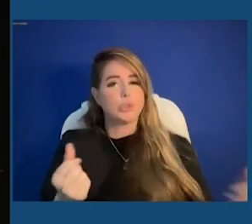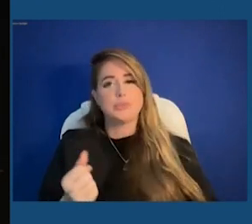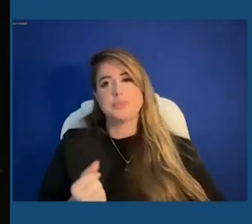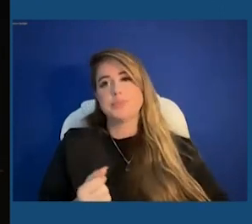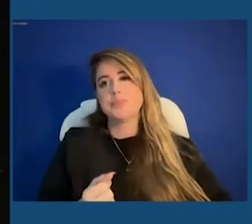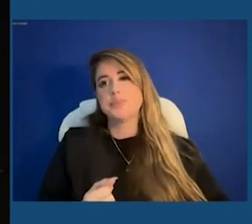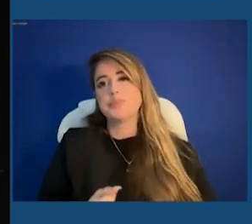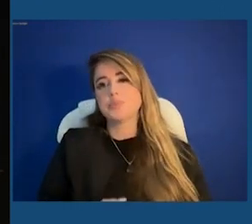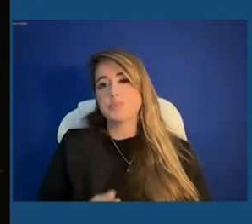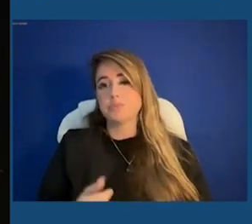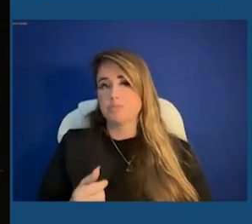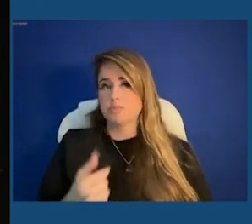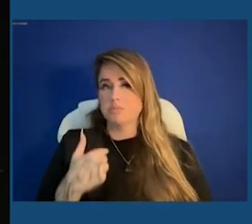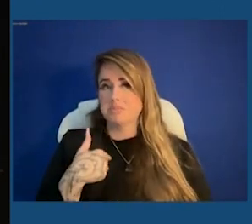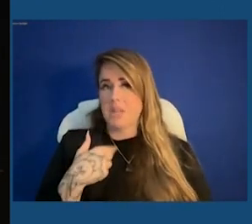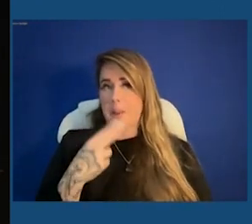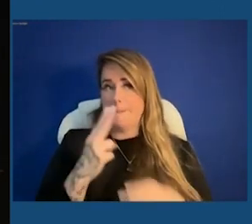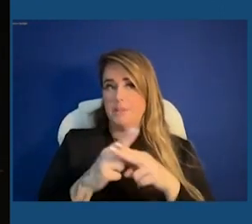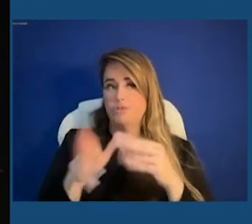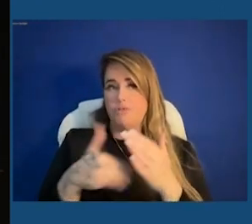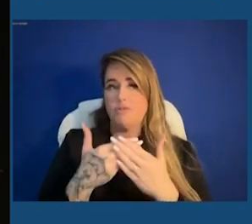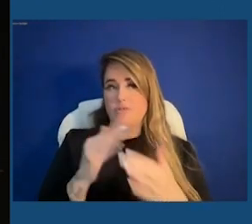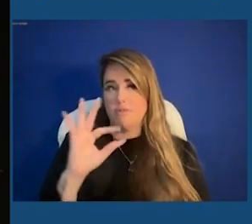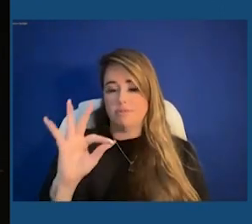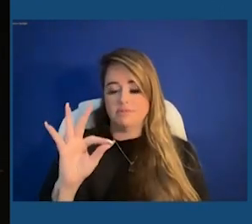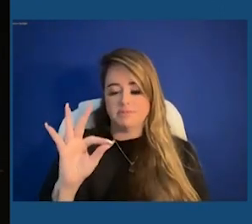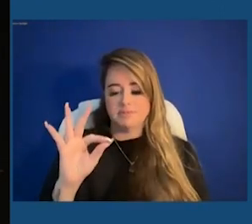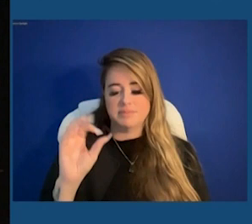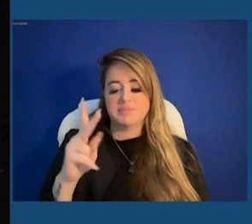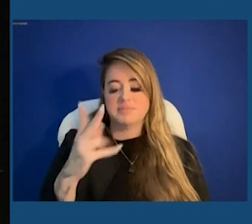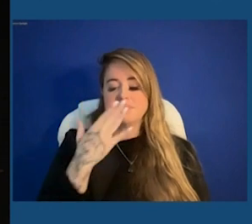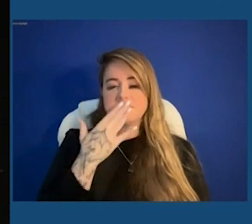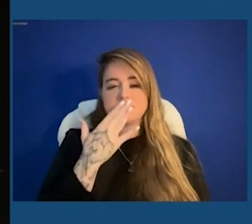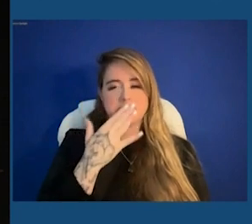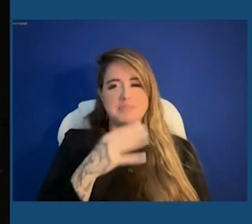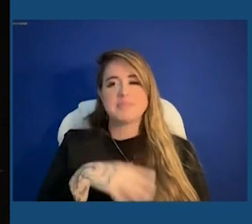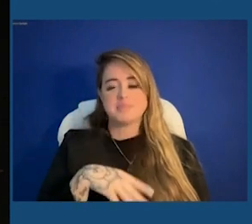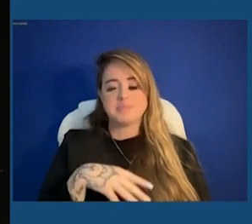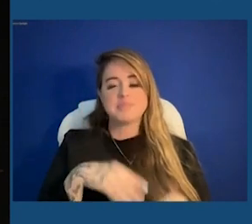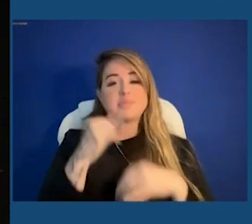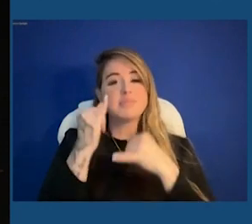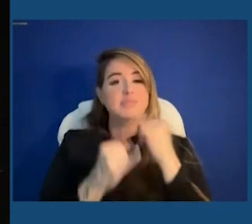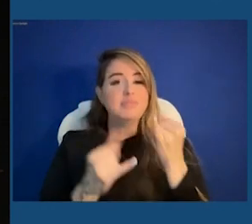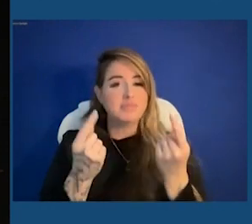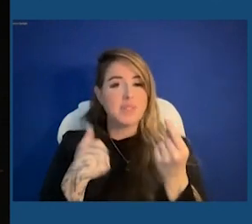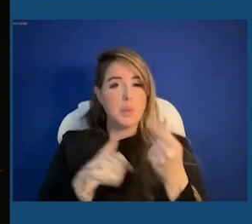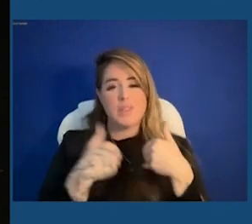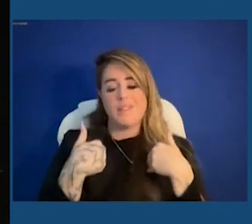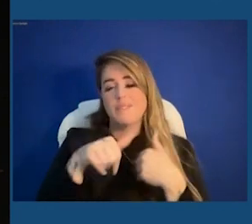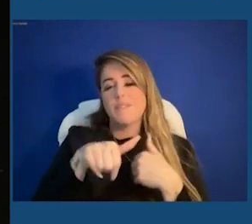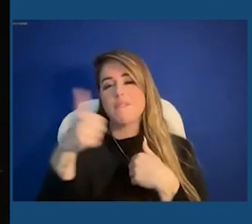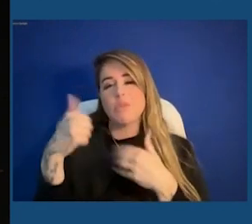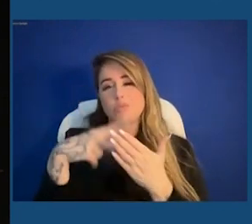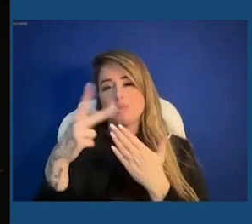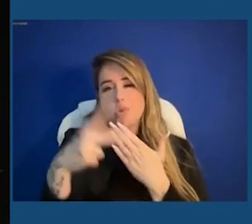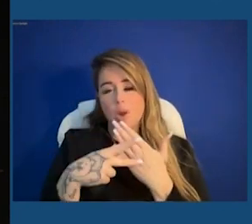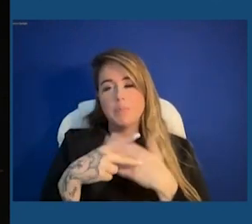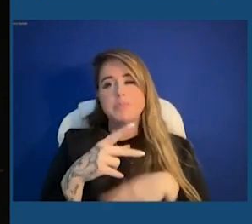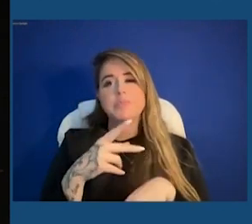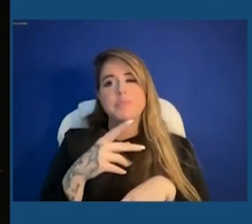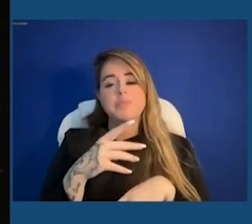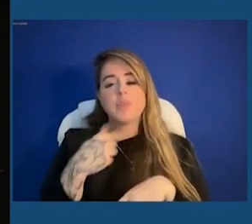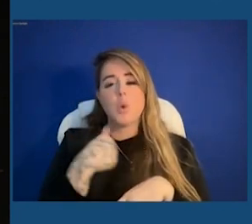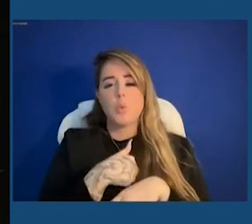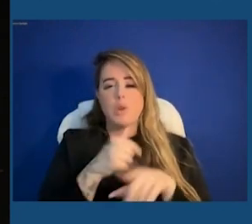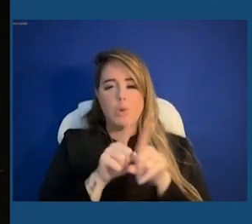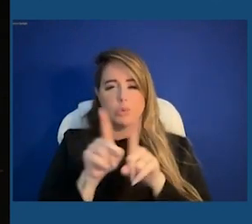Did I hit it all, Linda? Oh, thank you. Lastly, there's another program that we also do